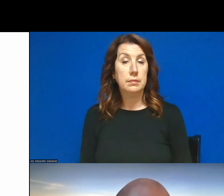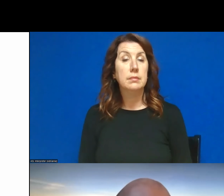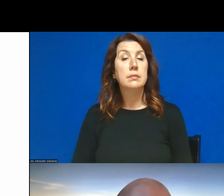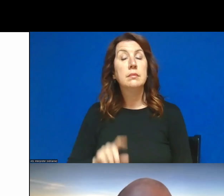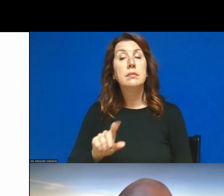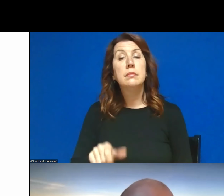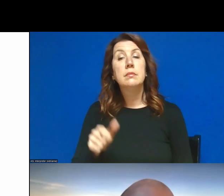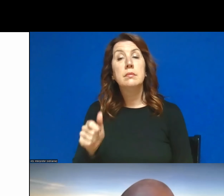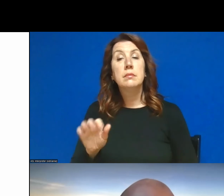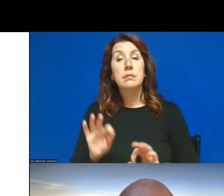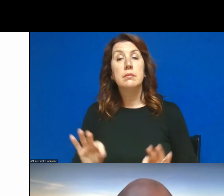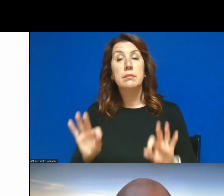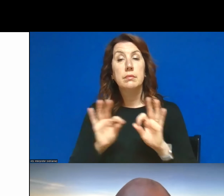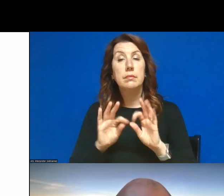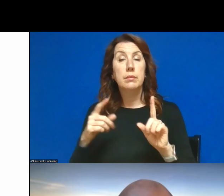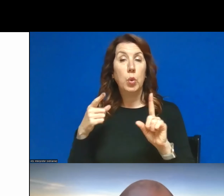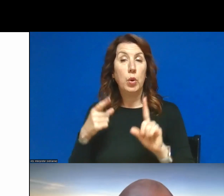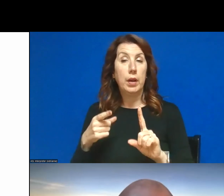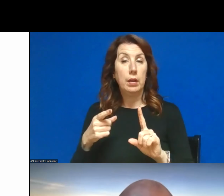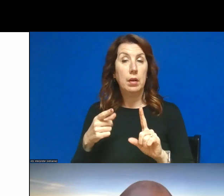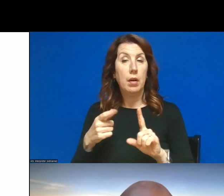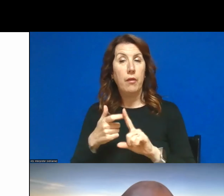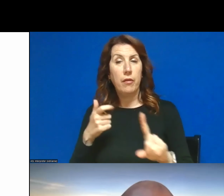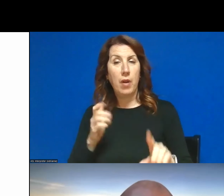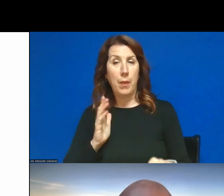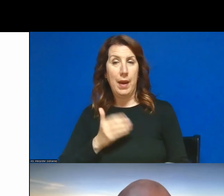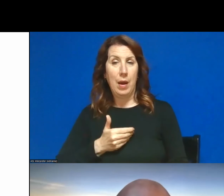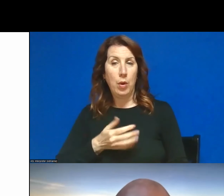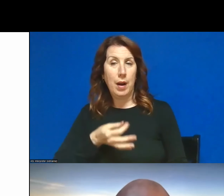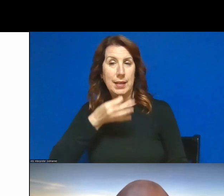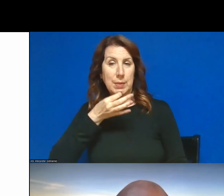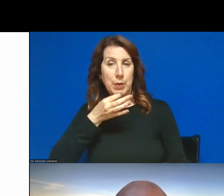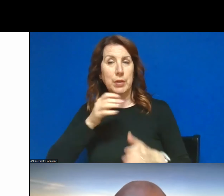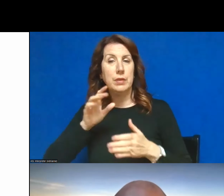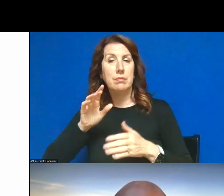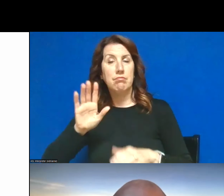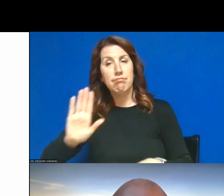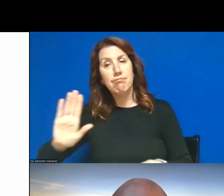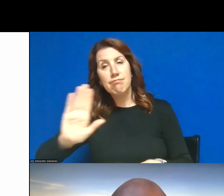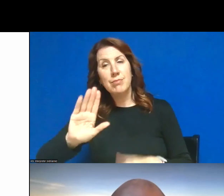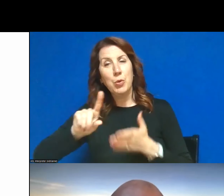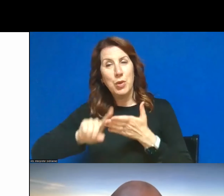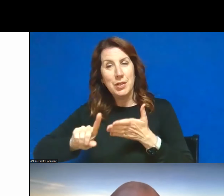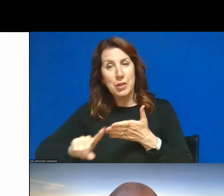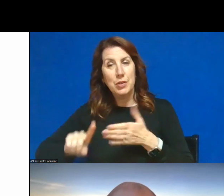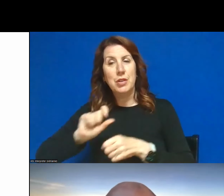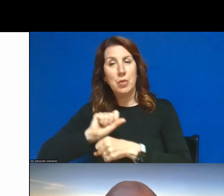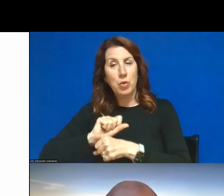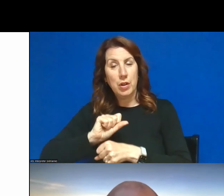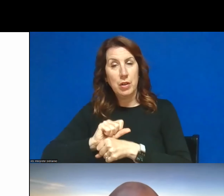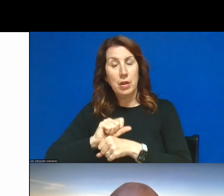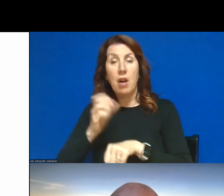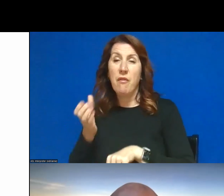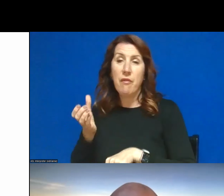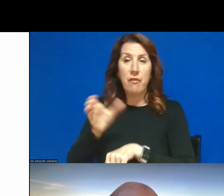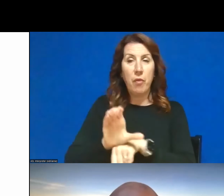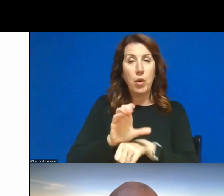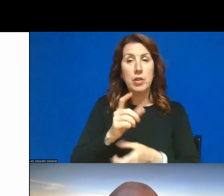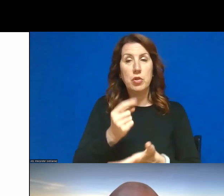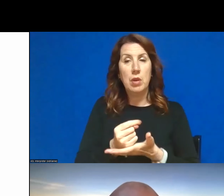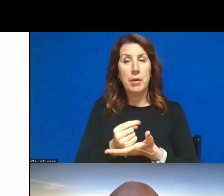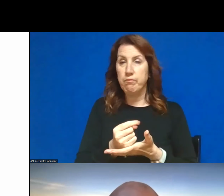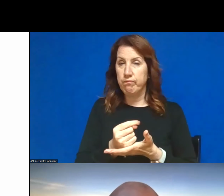is based on our experts' research and work, forced